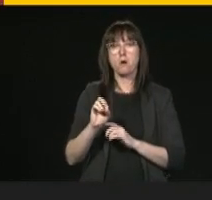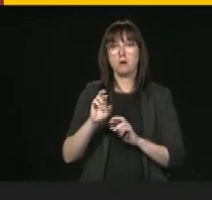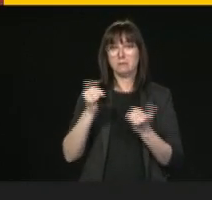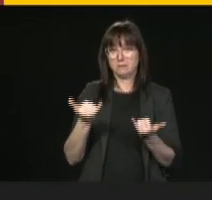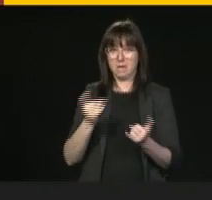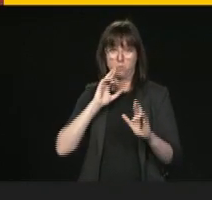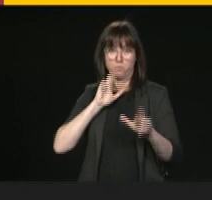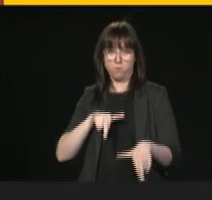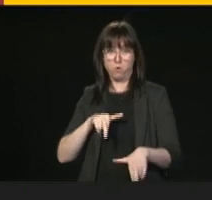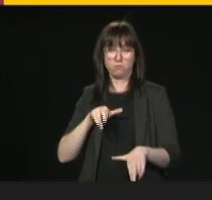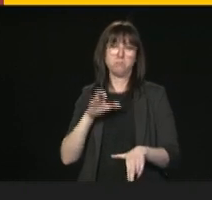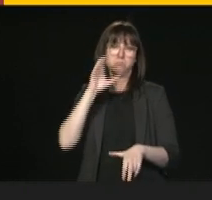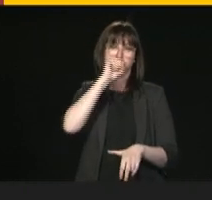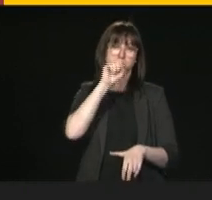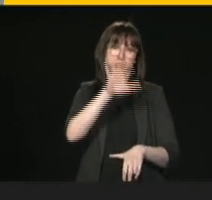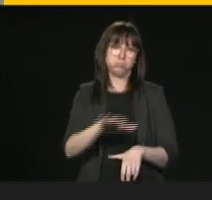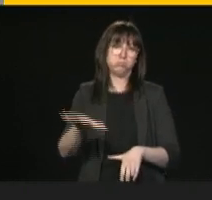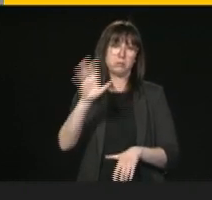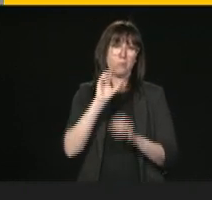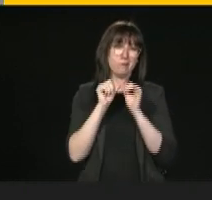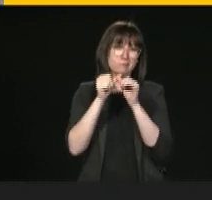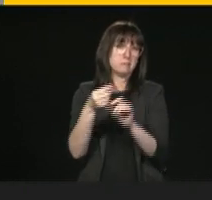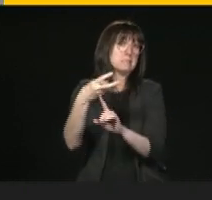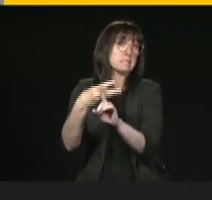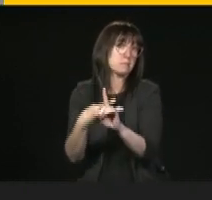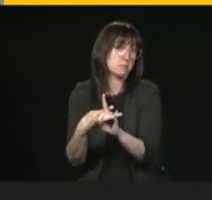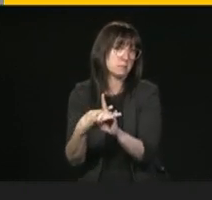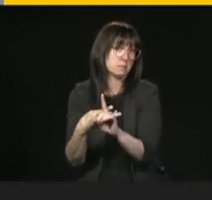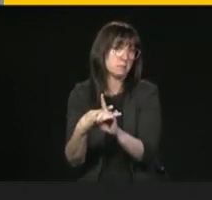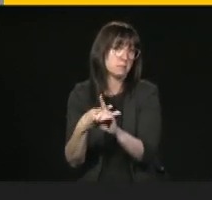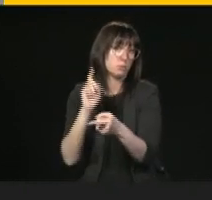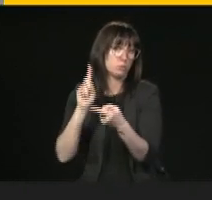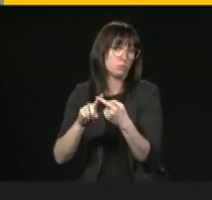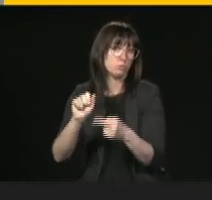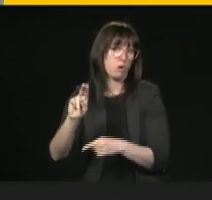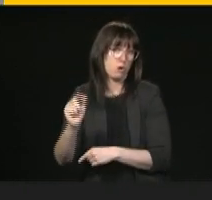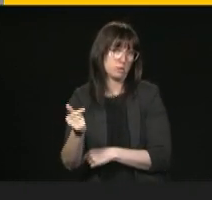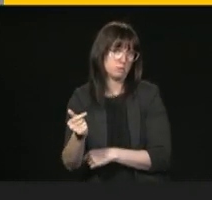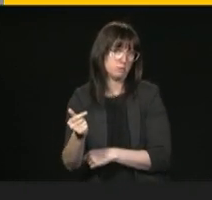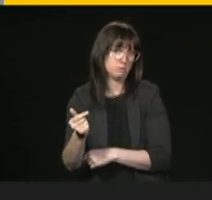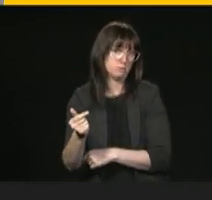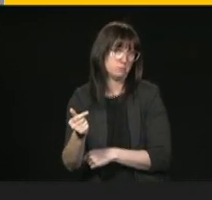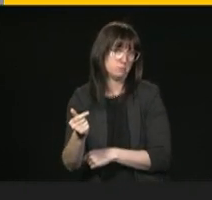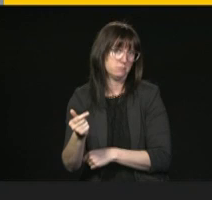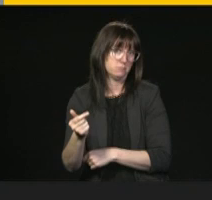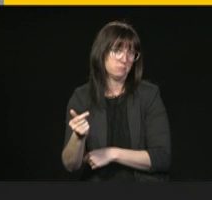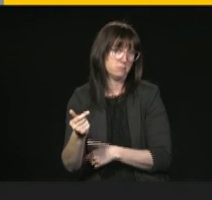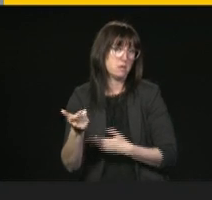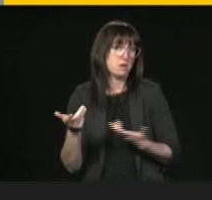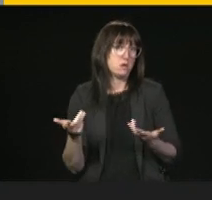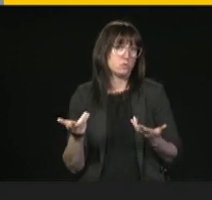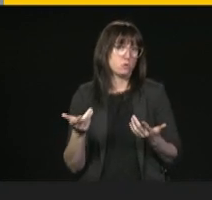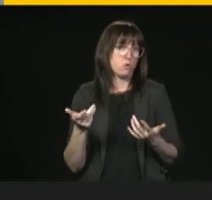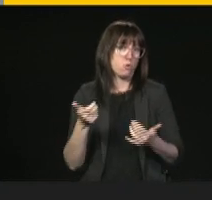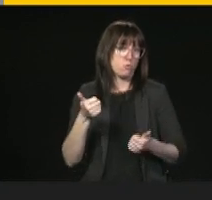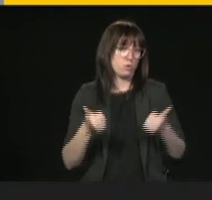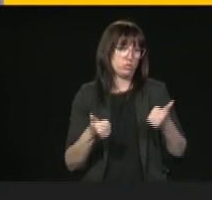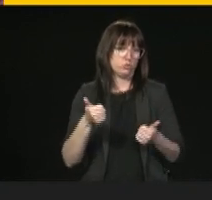for 6 months until August. So what timeline is the government planning for that we will live like